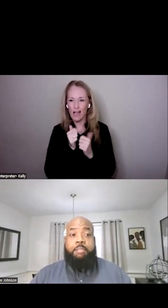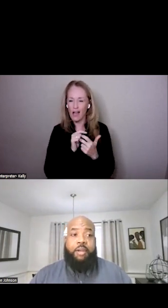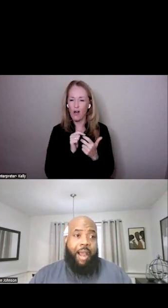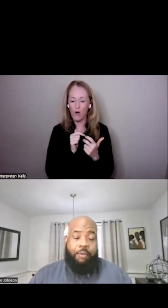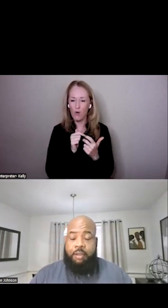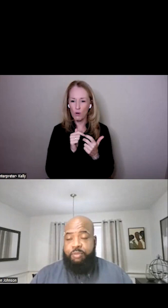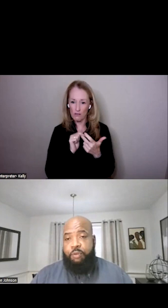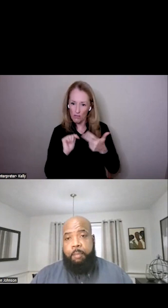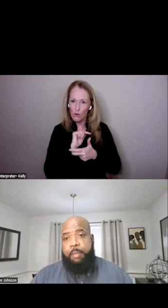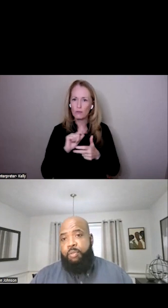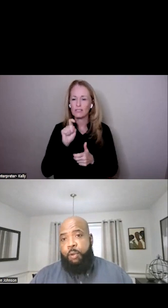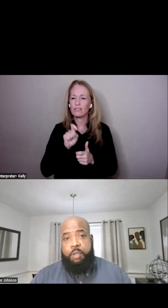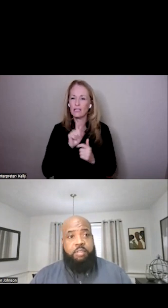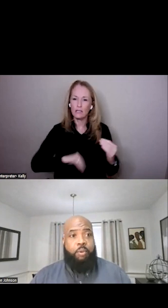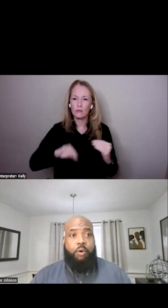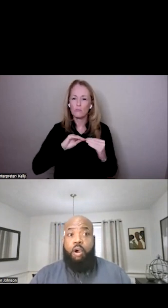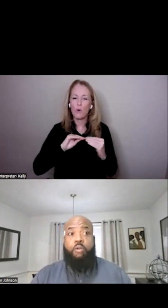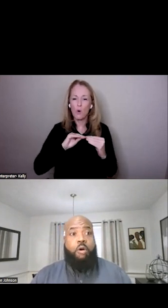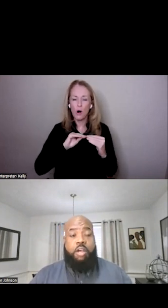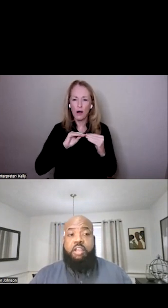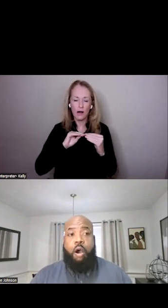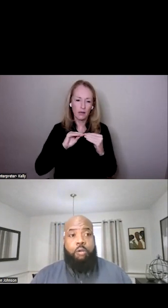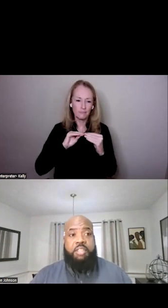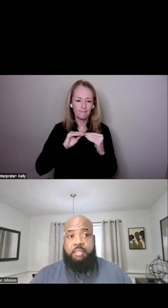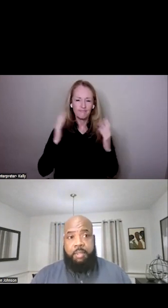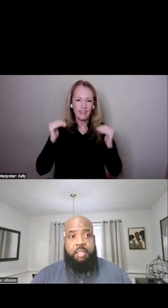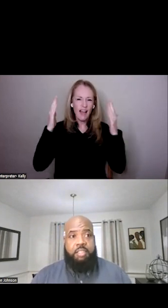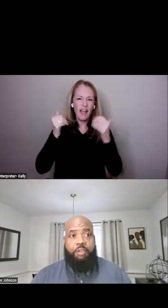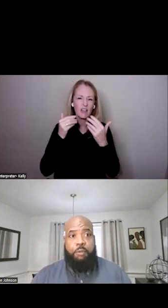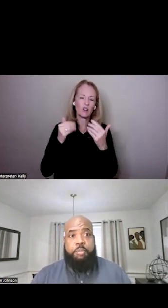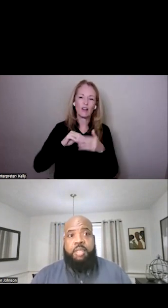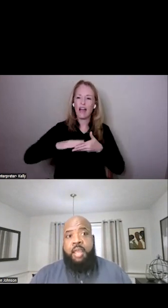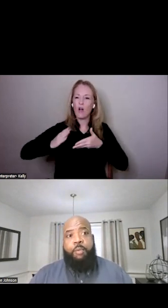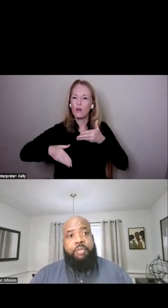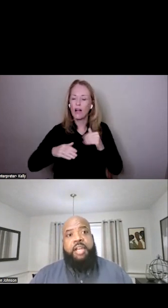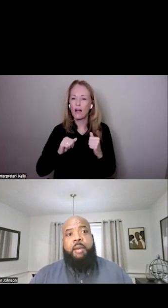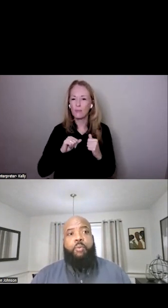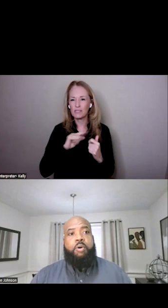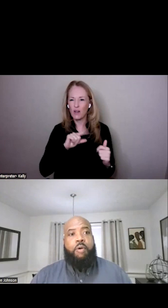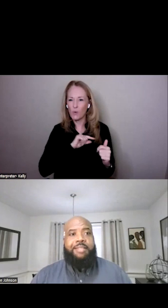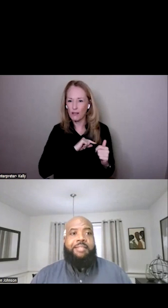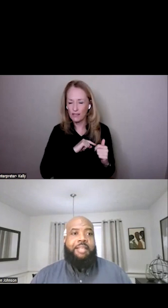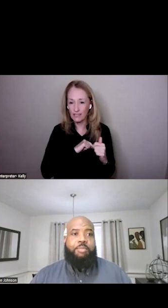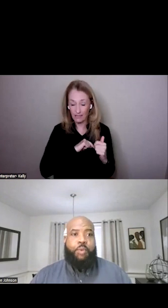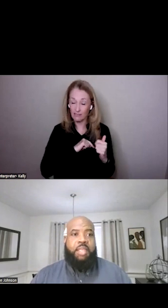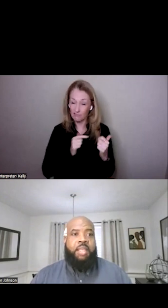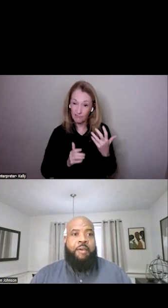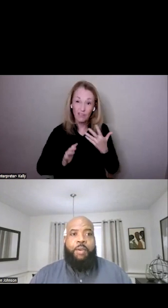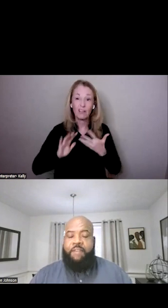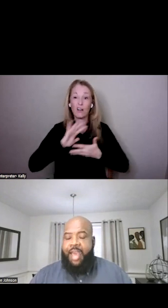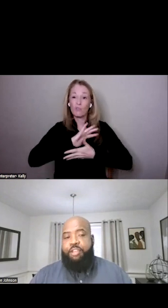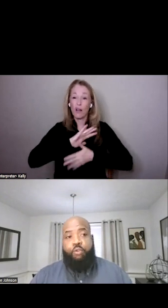quality and better outcomes for the people that we support across all disability groups. And within our mobile crisis teams,